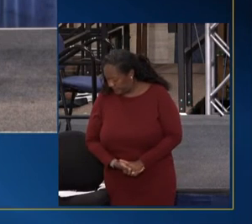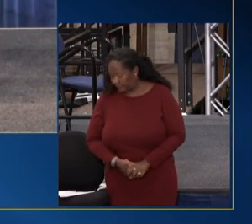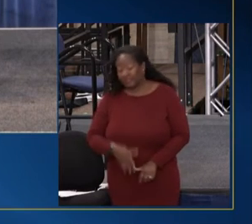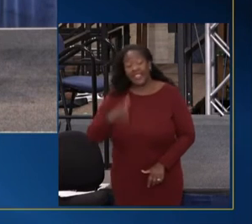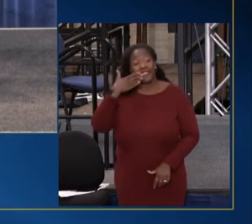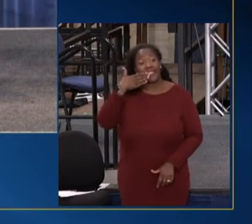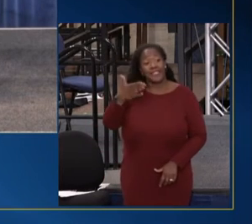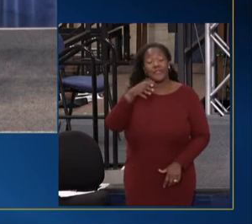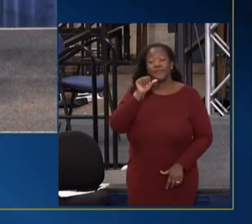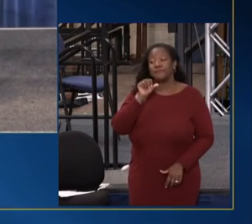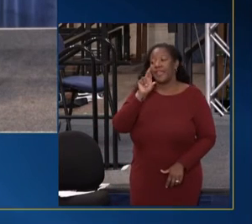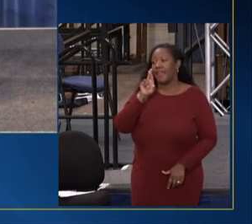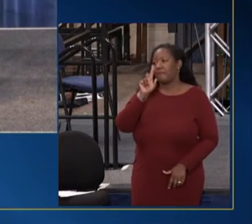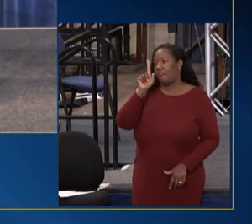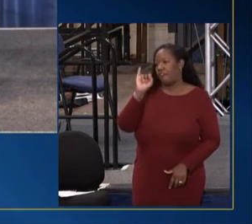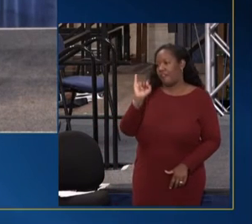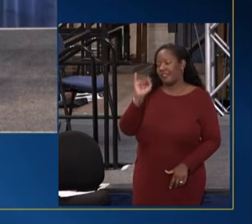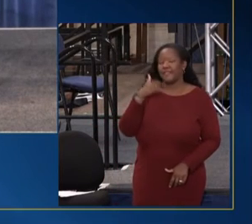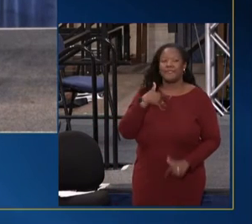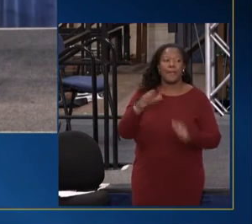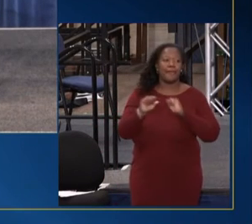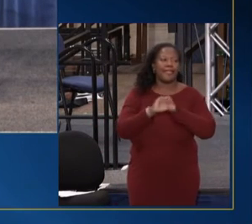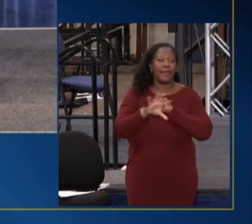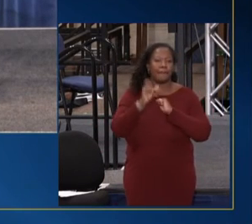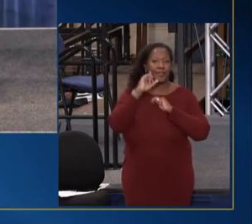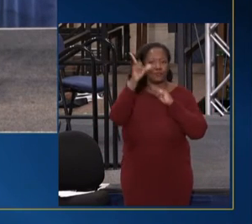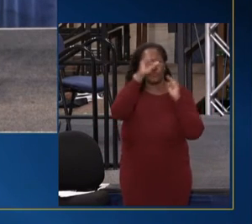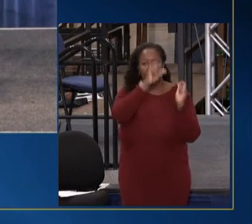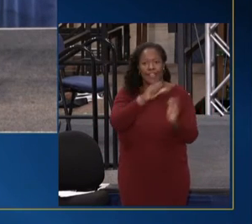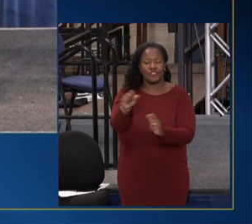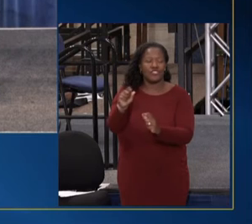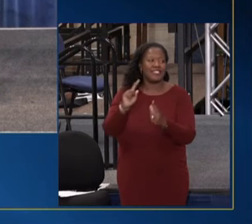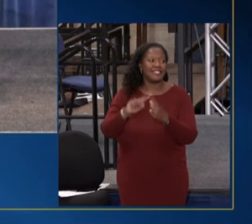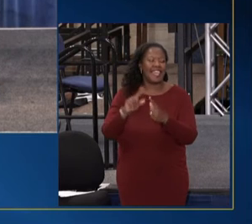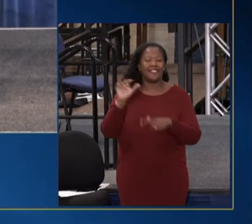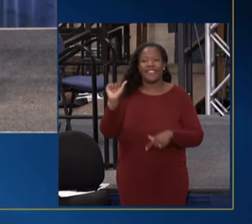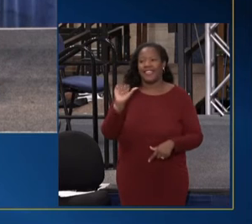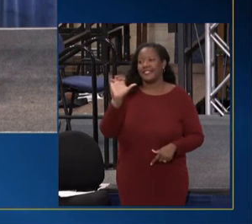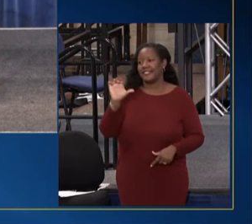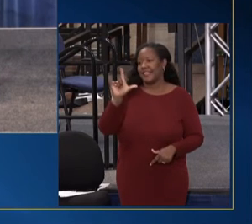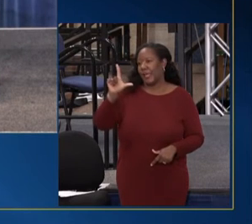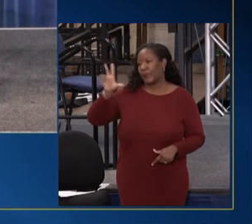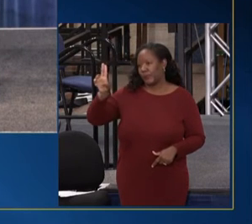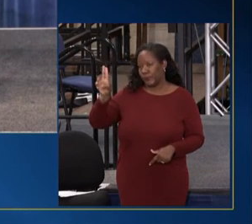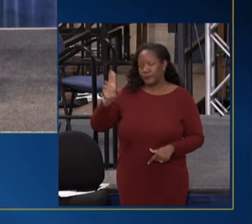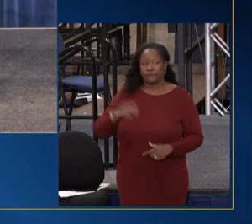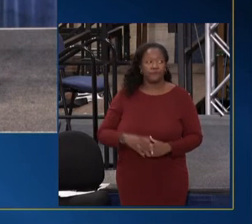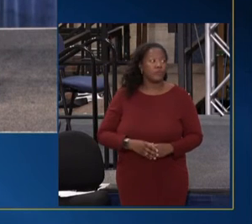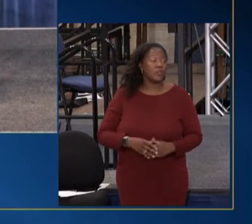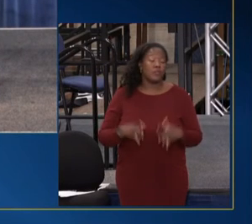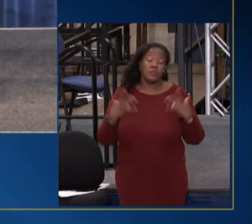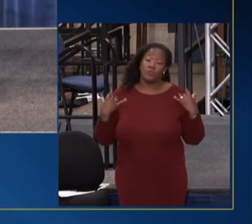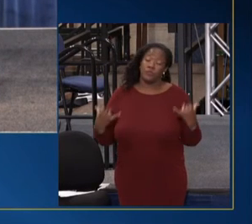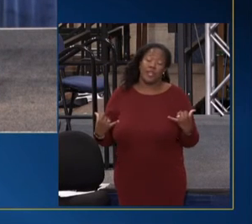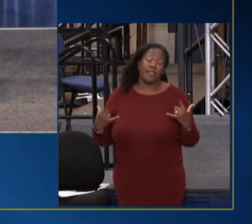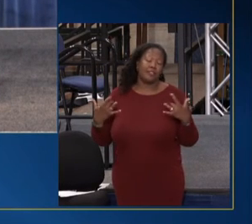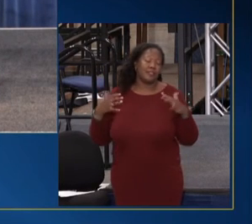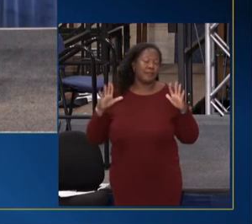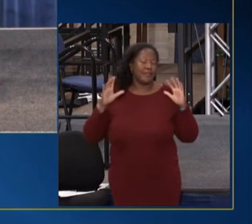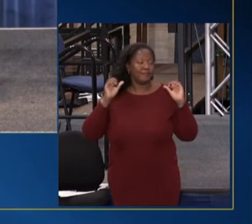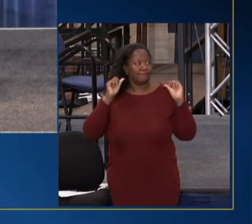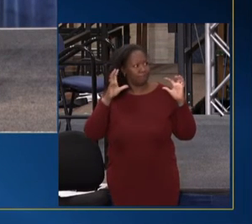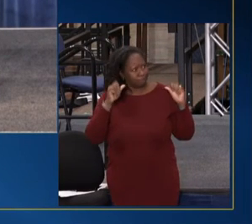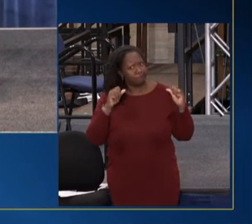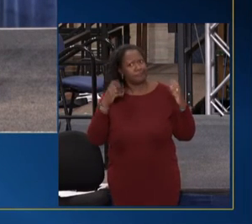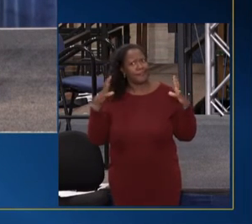My name's Arlie Christian. I'm a campaign strategist at the American Civil Liberties Union. And today has just been an incredible gathering